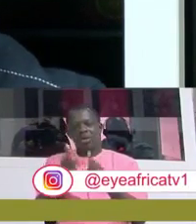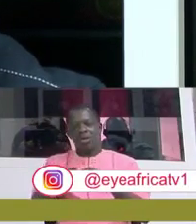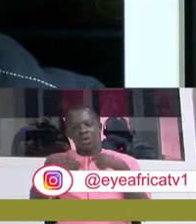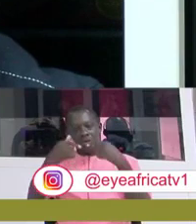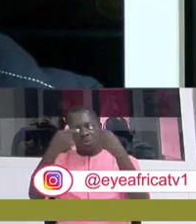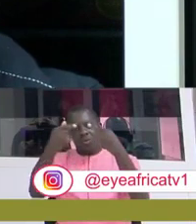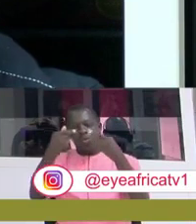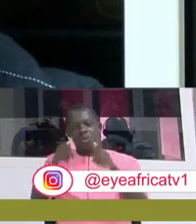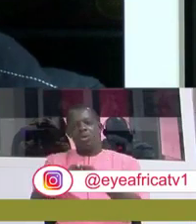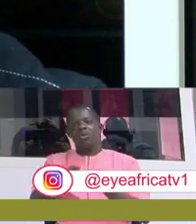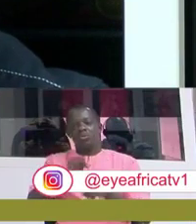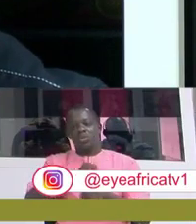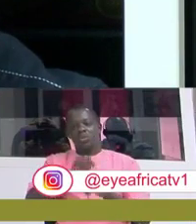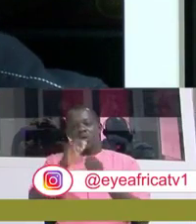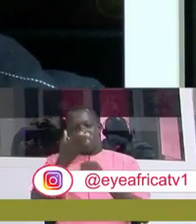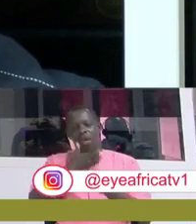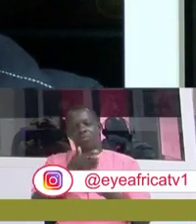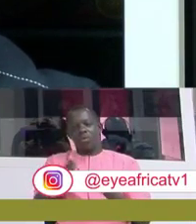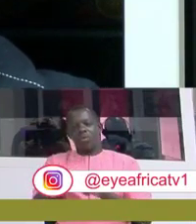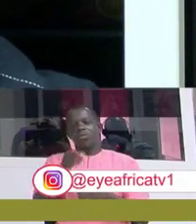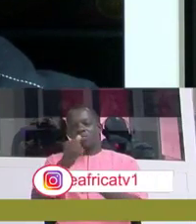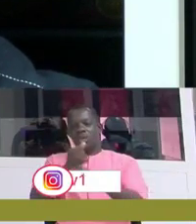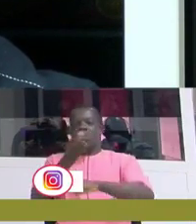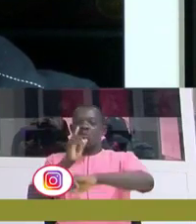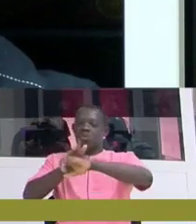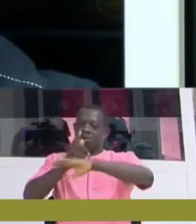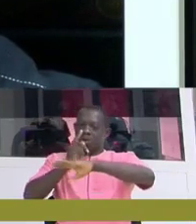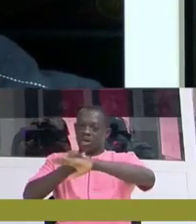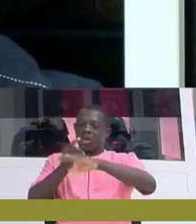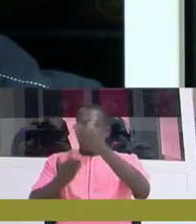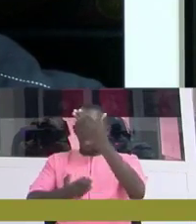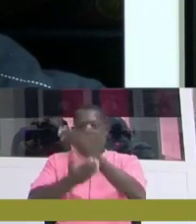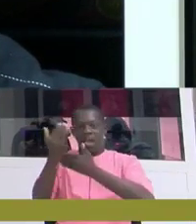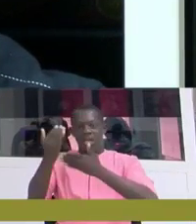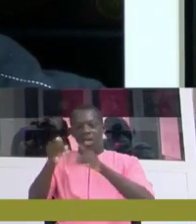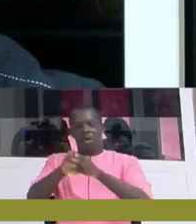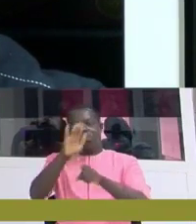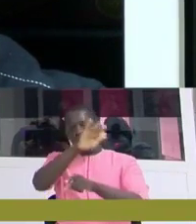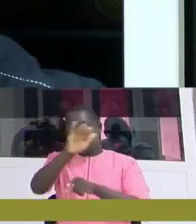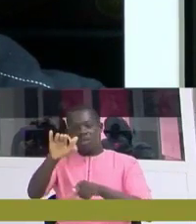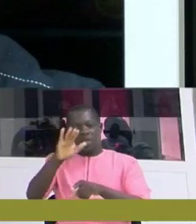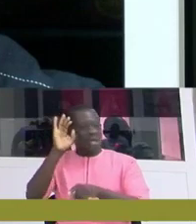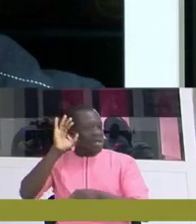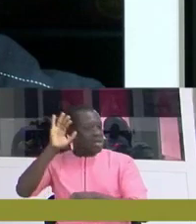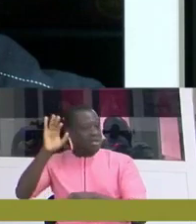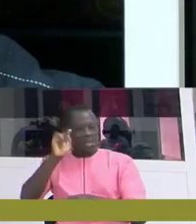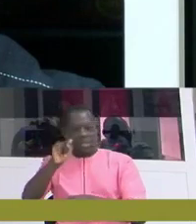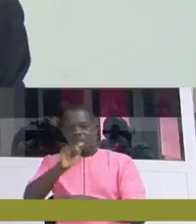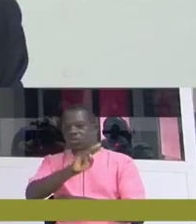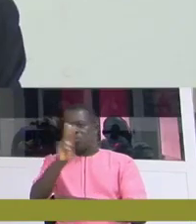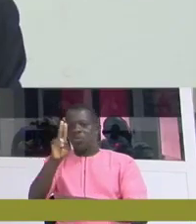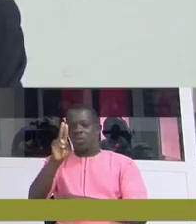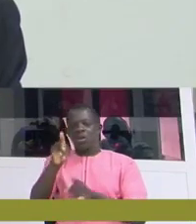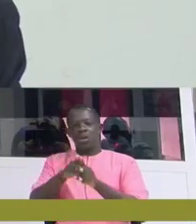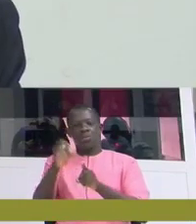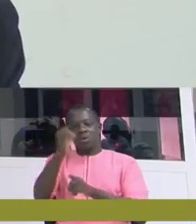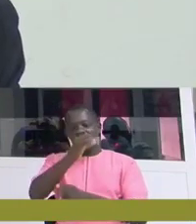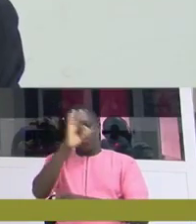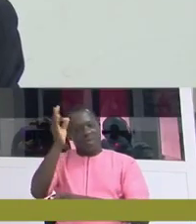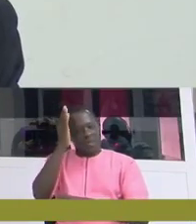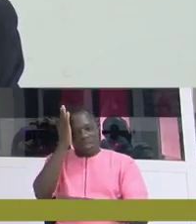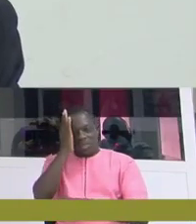Yeah. In fact, perhaps I should have raised this warning perhaps earlier. But fine,